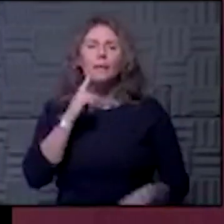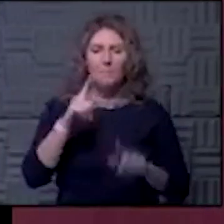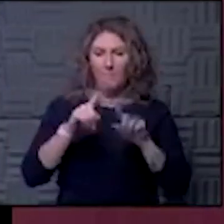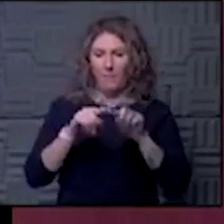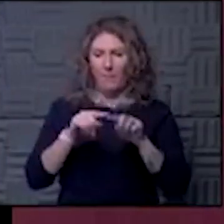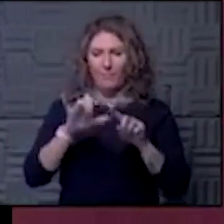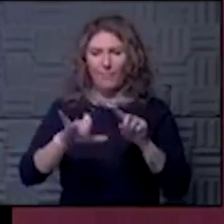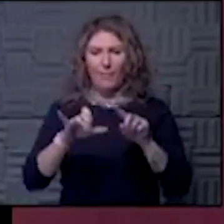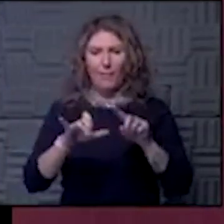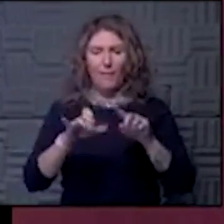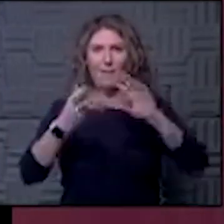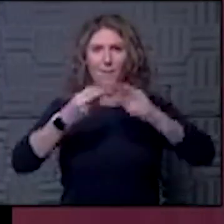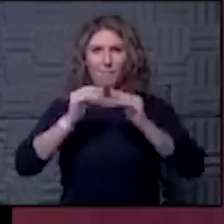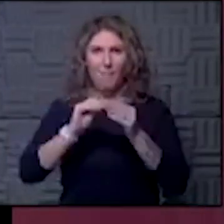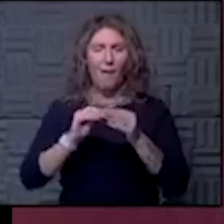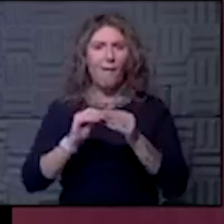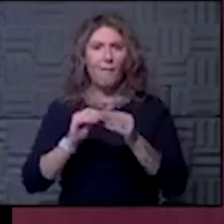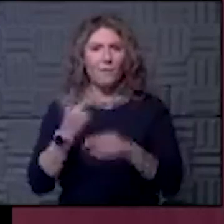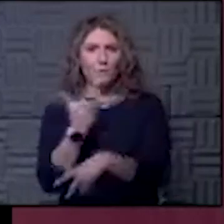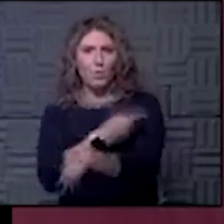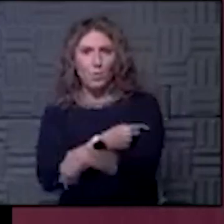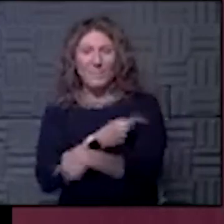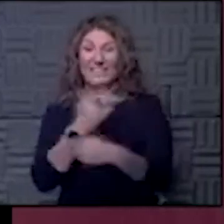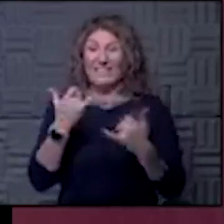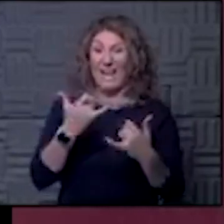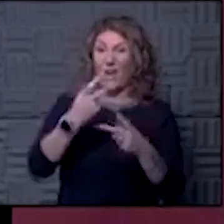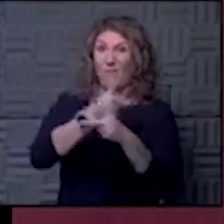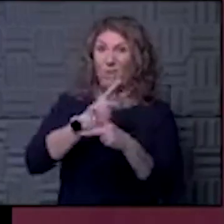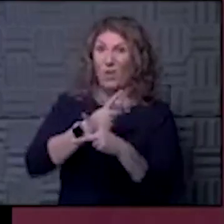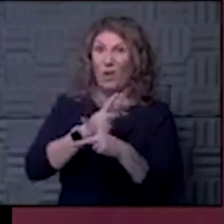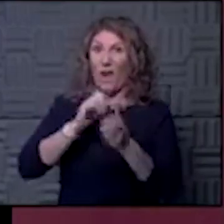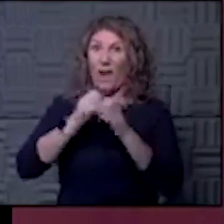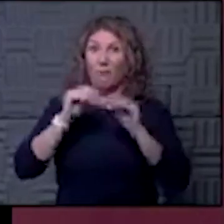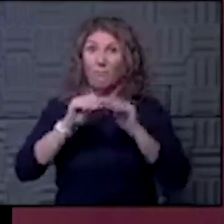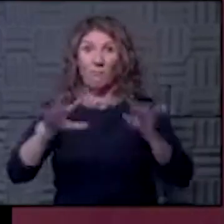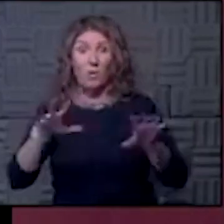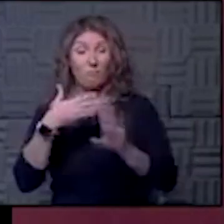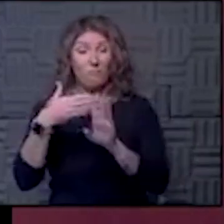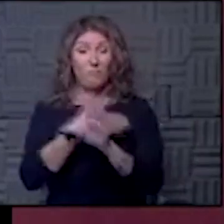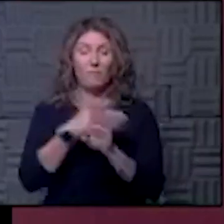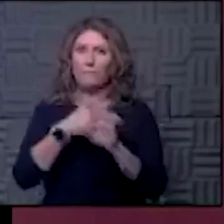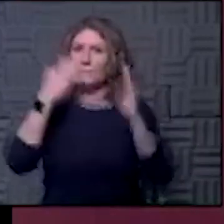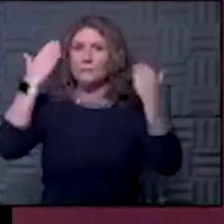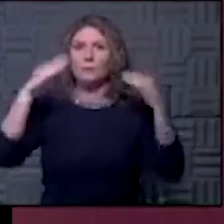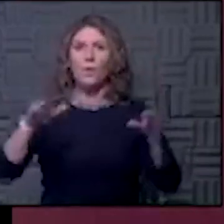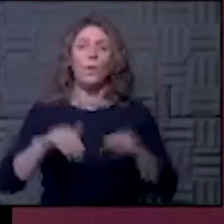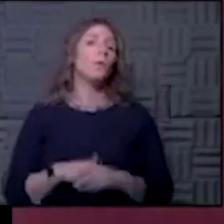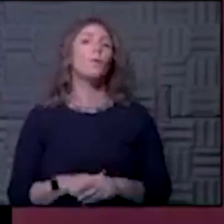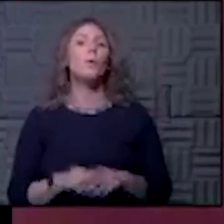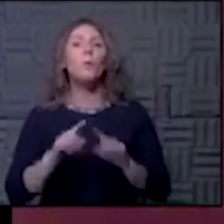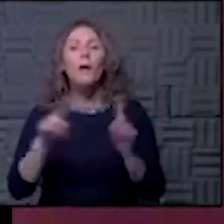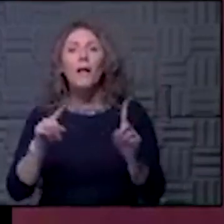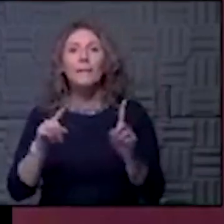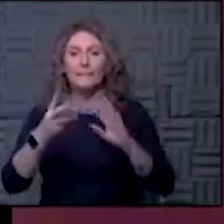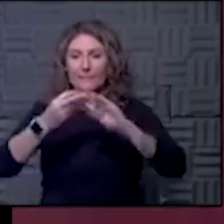got this number of doses, now we have to figure out how to distribute that. Before, they didn't really know that. And so now here's the number of doses we're going to have.